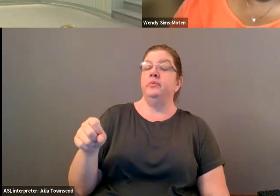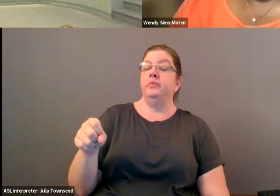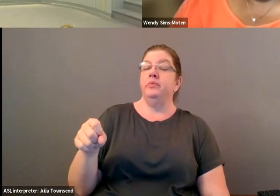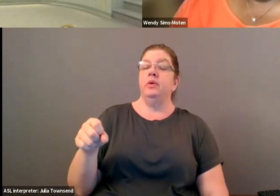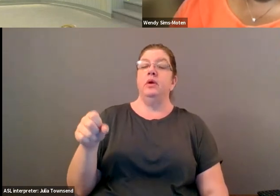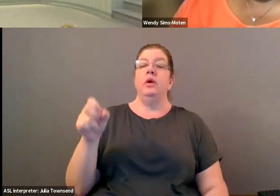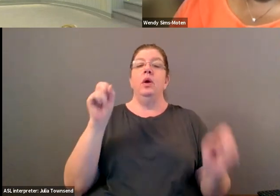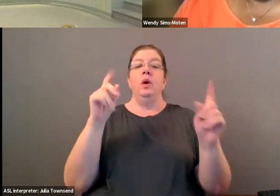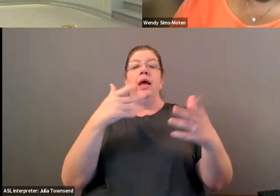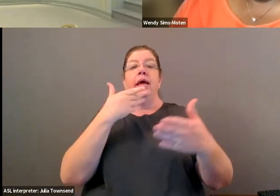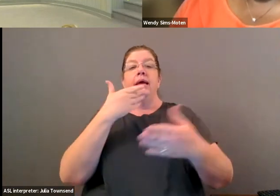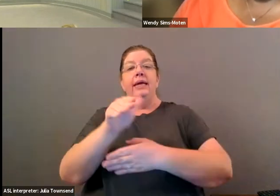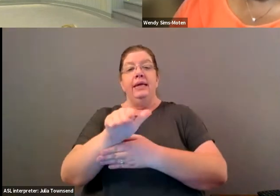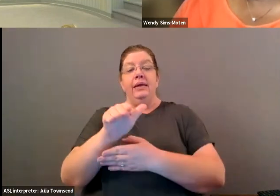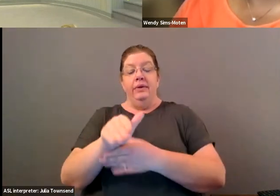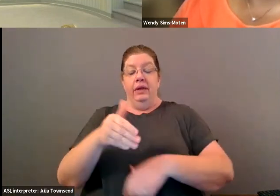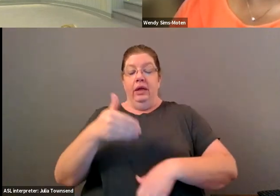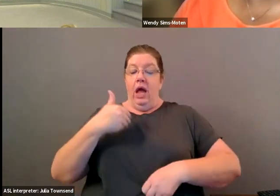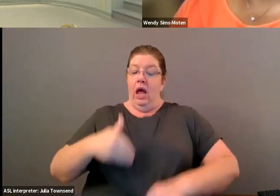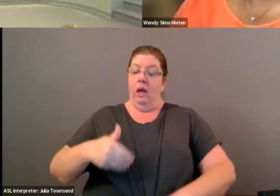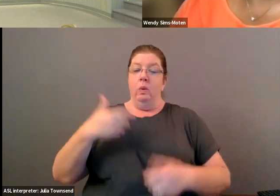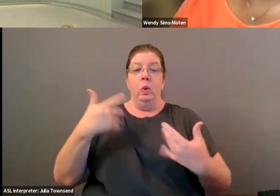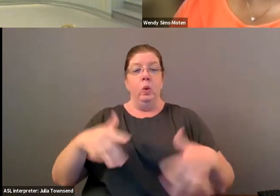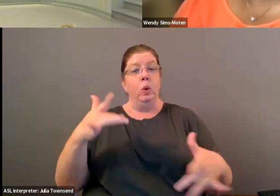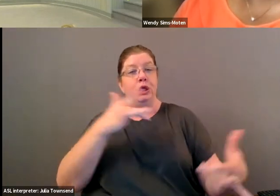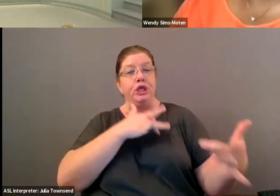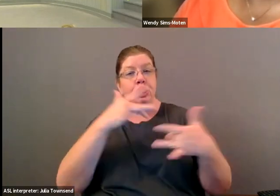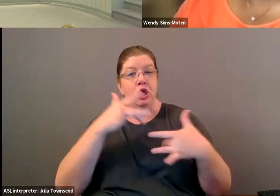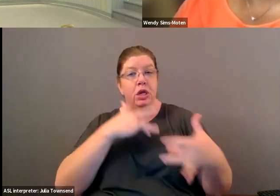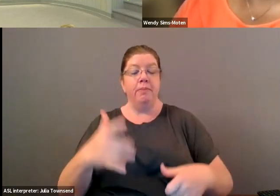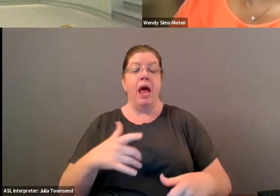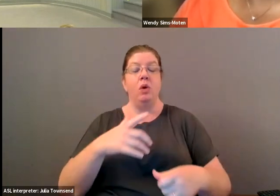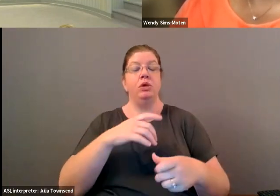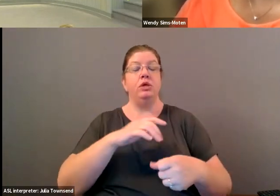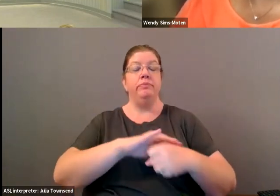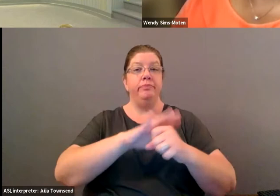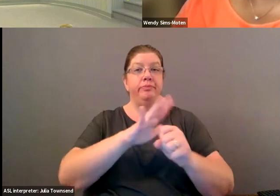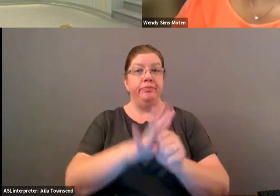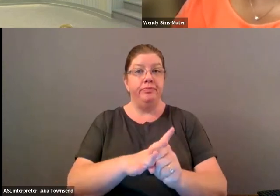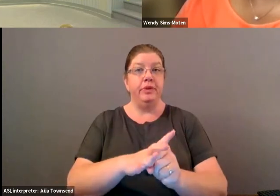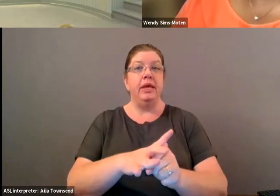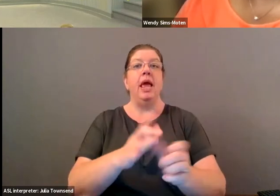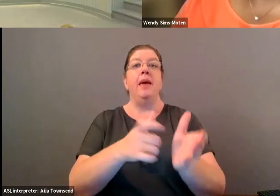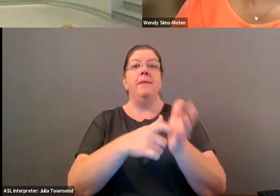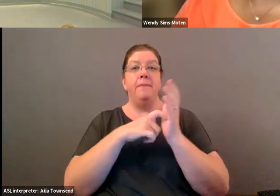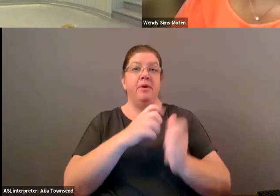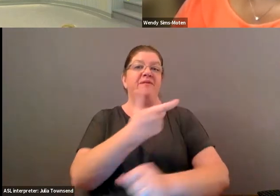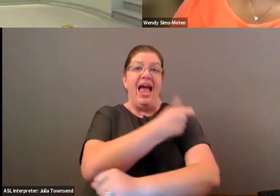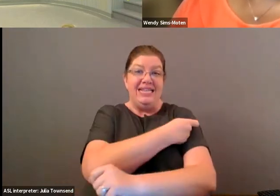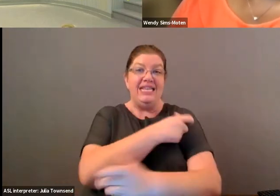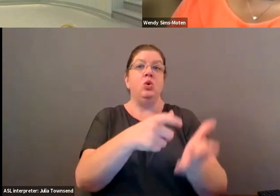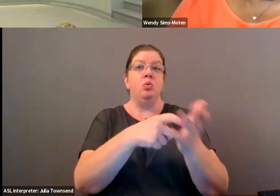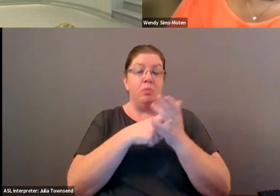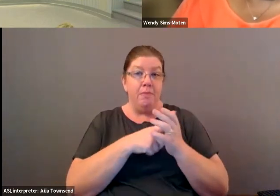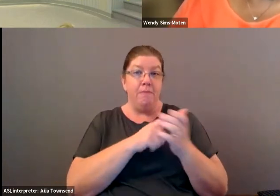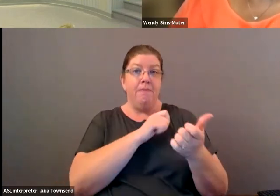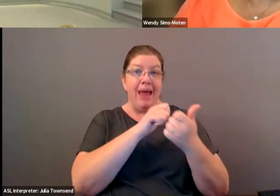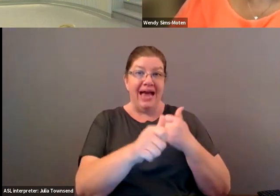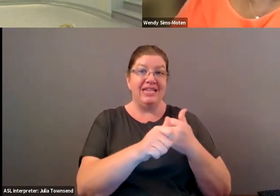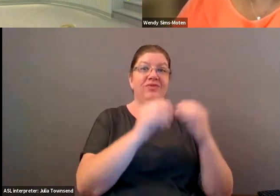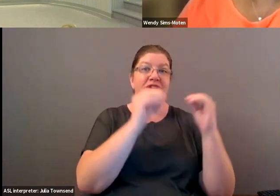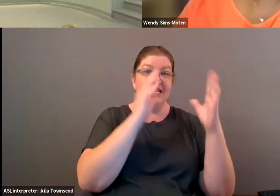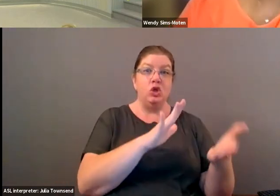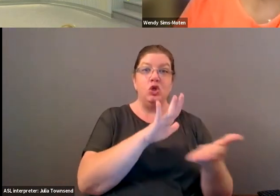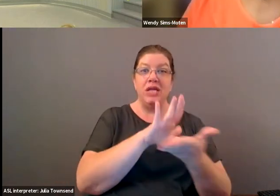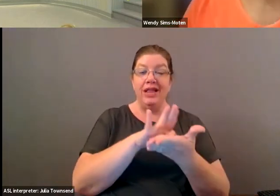Okay, good evening. I am extremely concerned about the COVID vaccine mandates just passed for teachers in the school district. Do I need to remind